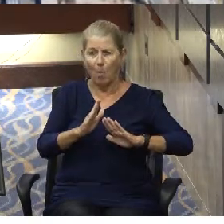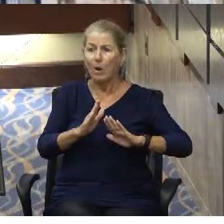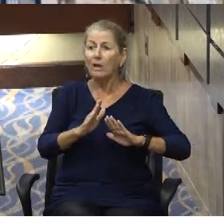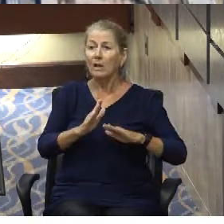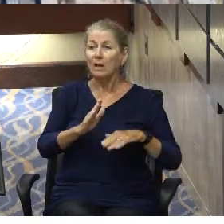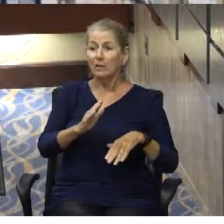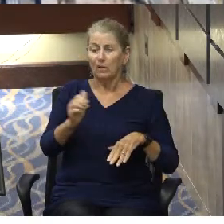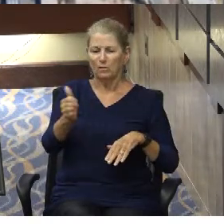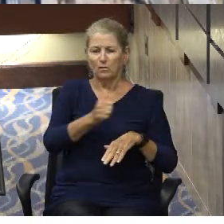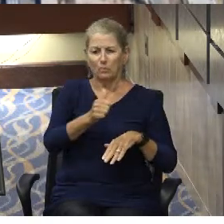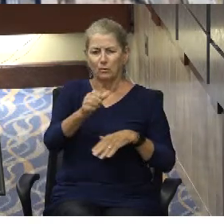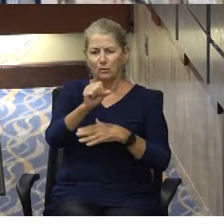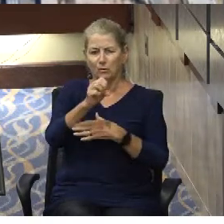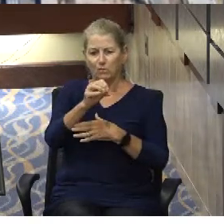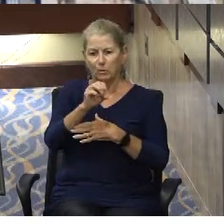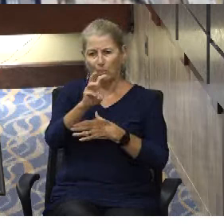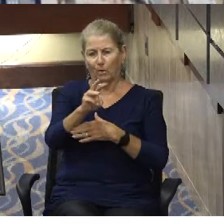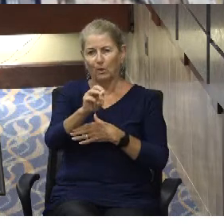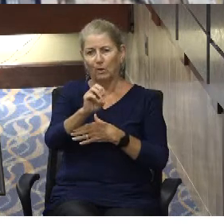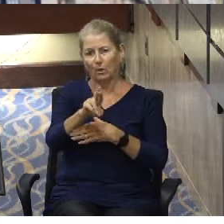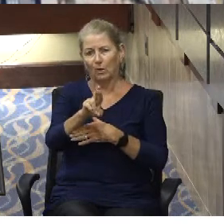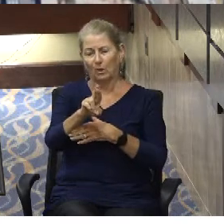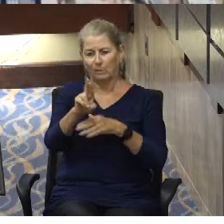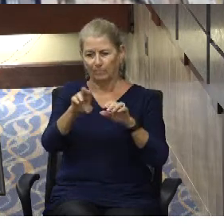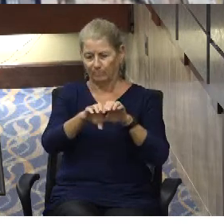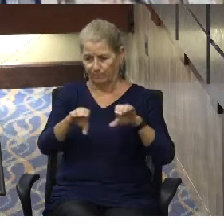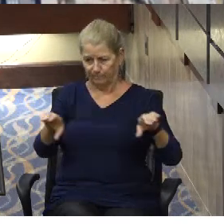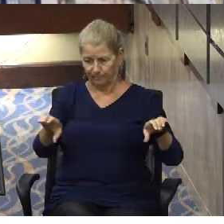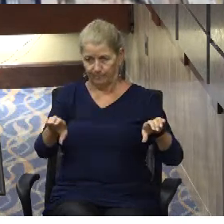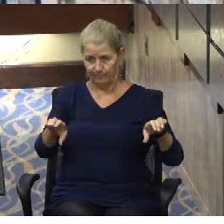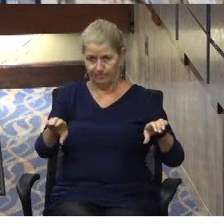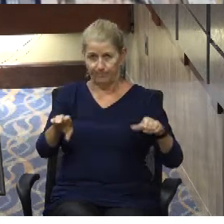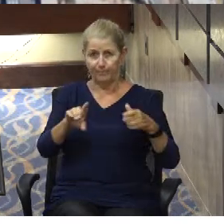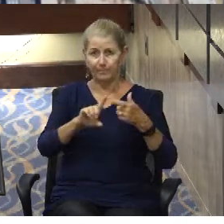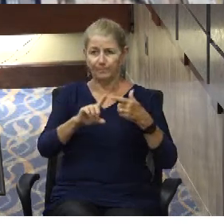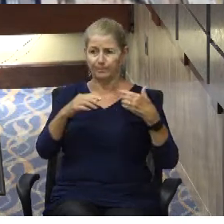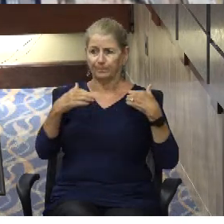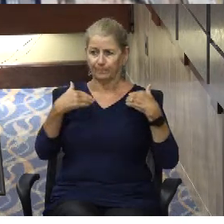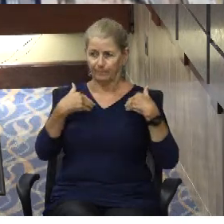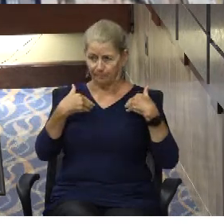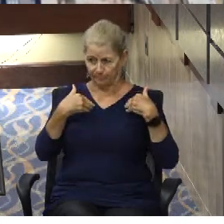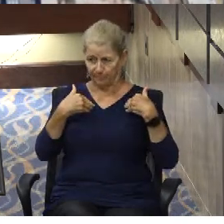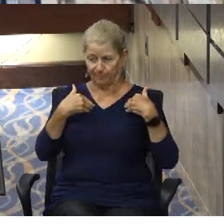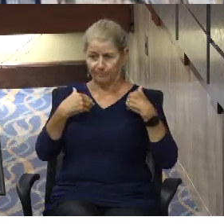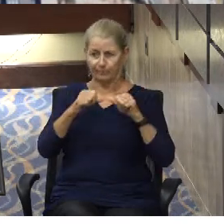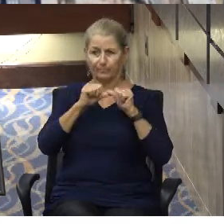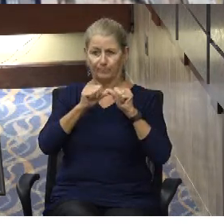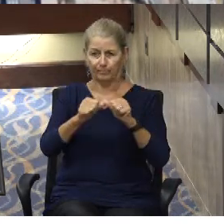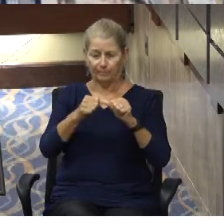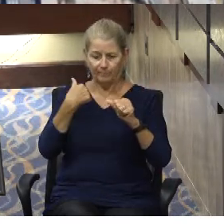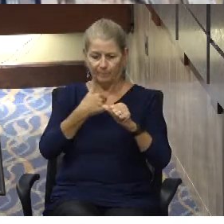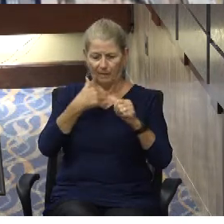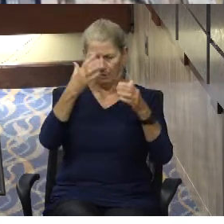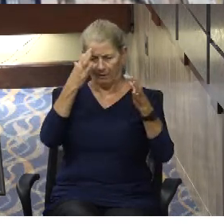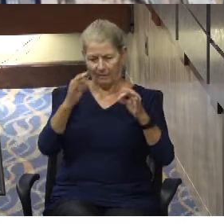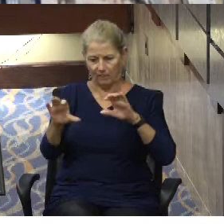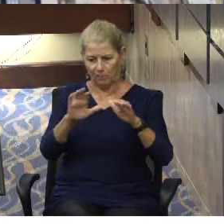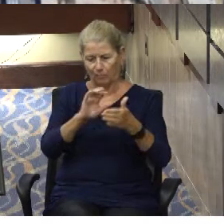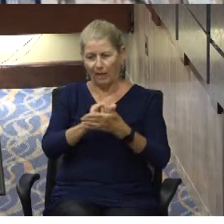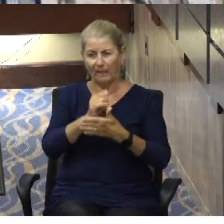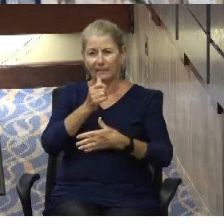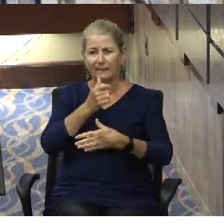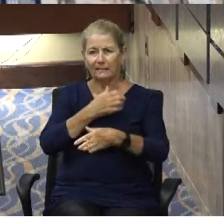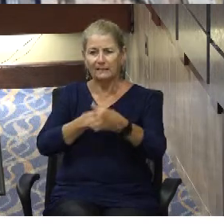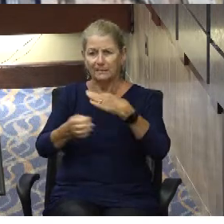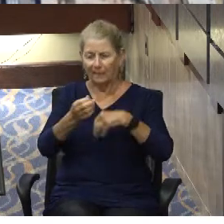longevity. And so we chose to do that rather than digging up all of University Parks on this end right